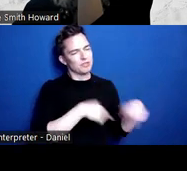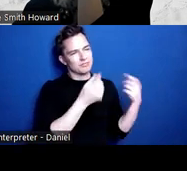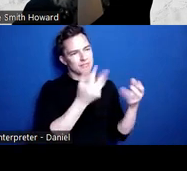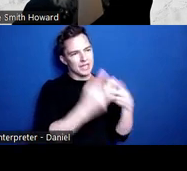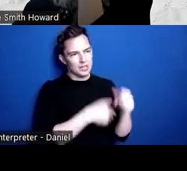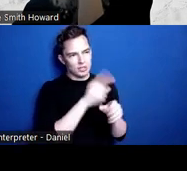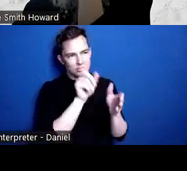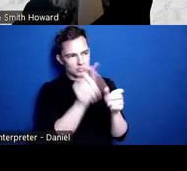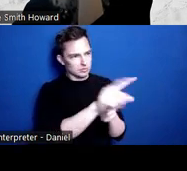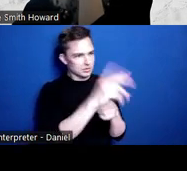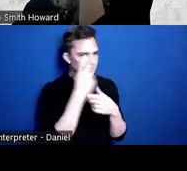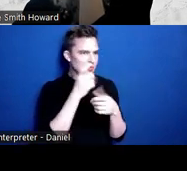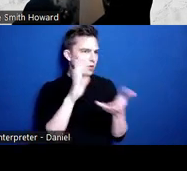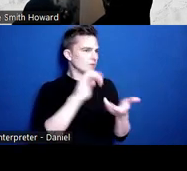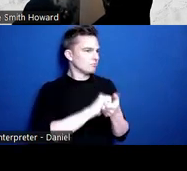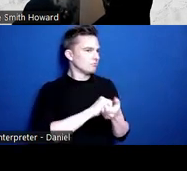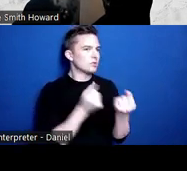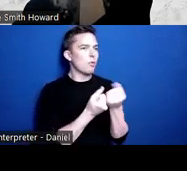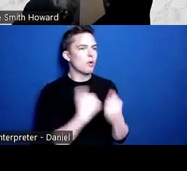who would support us.